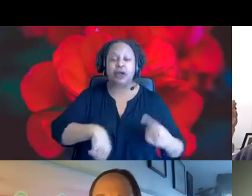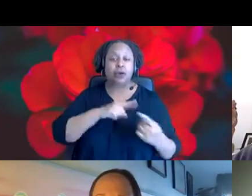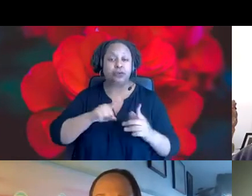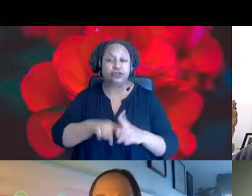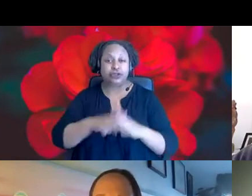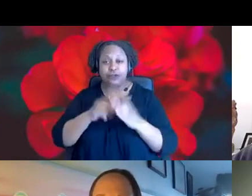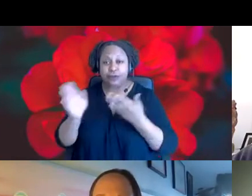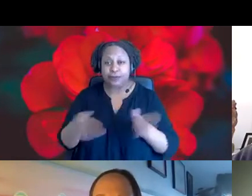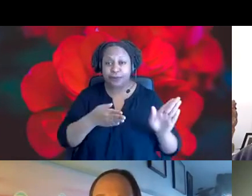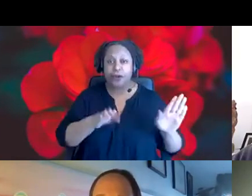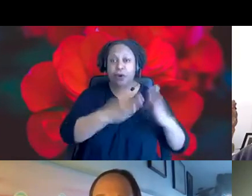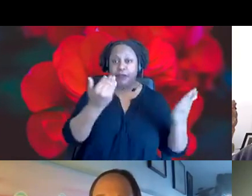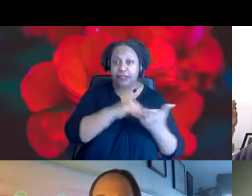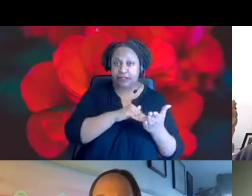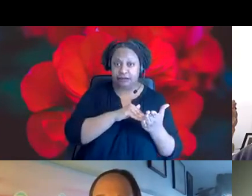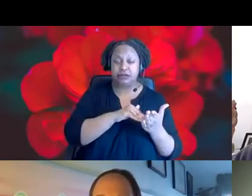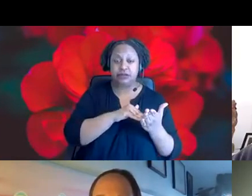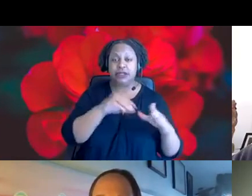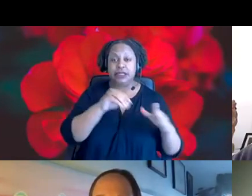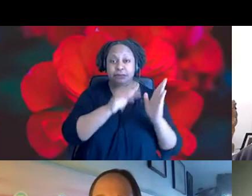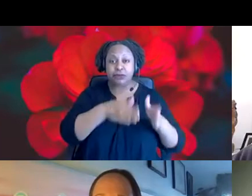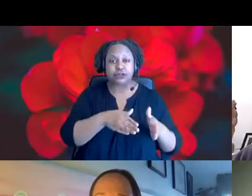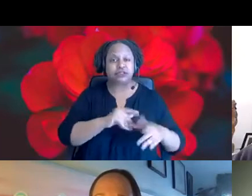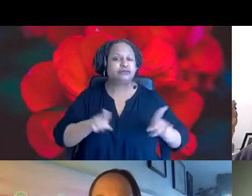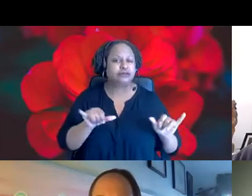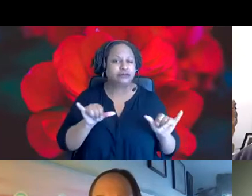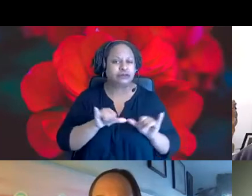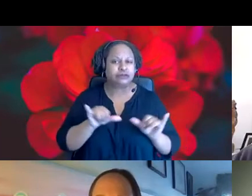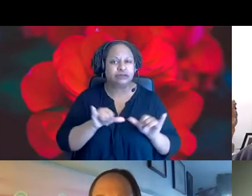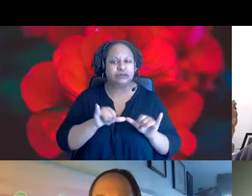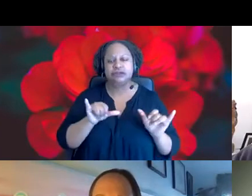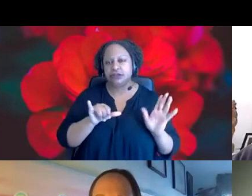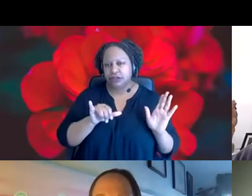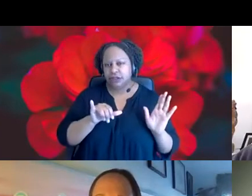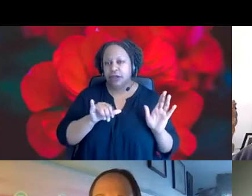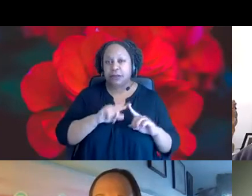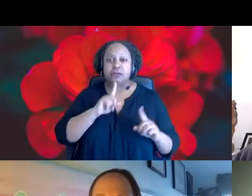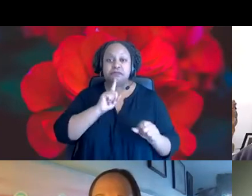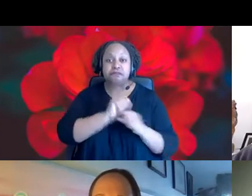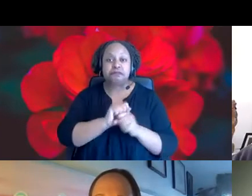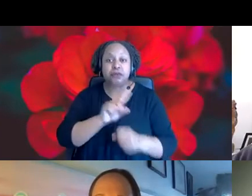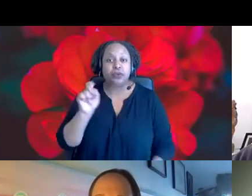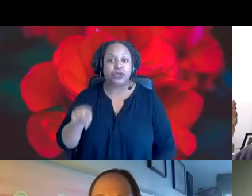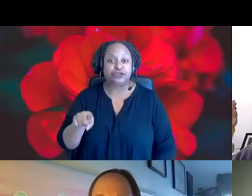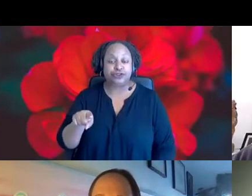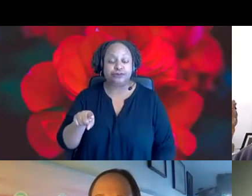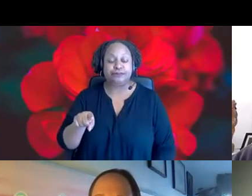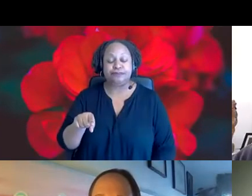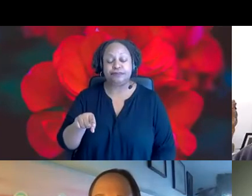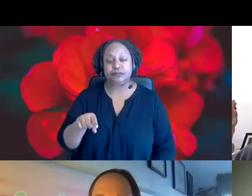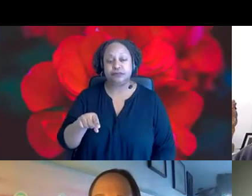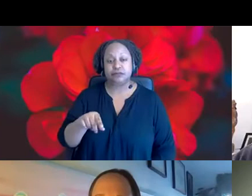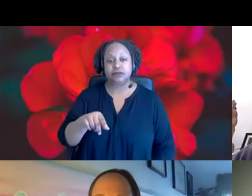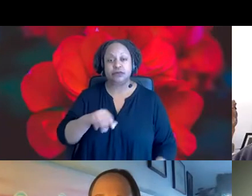to be opening up at a different scale. And the real question is going to be like, how are